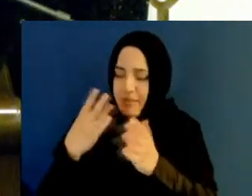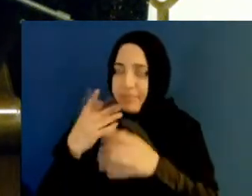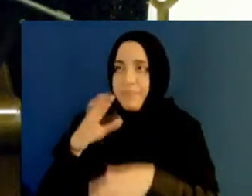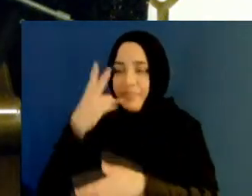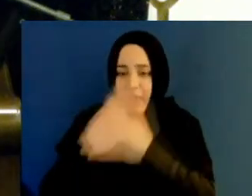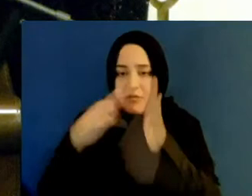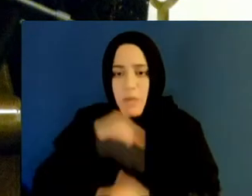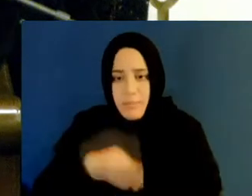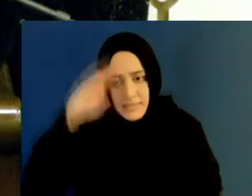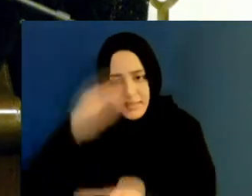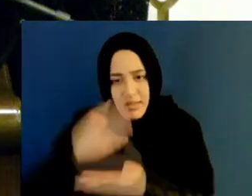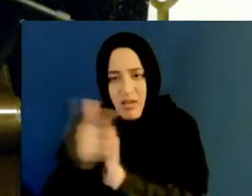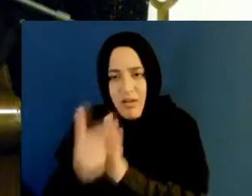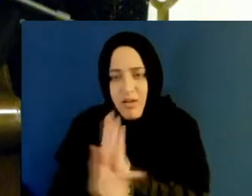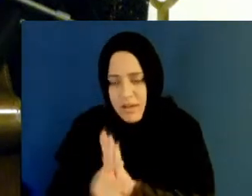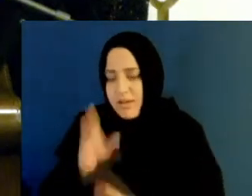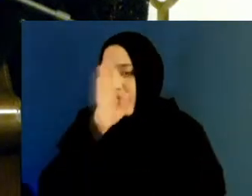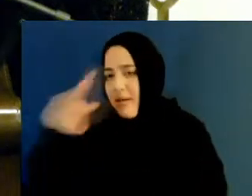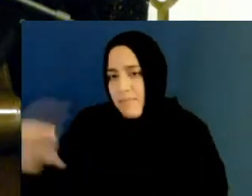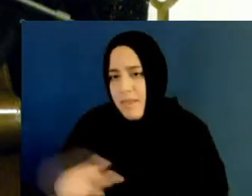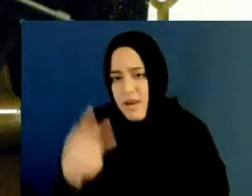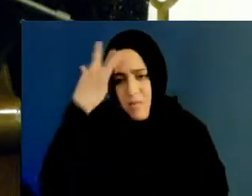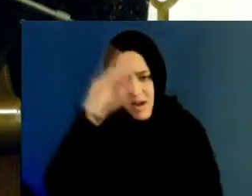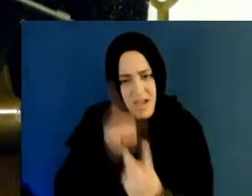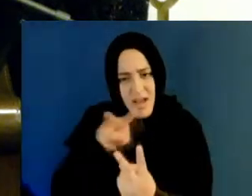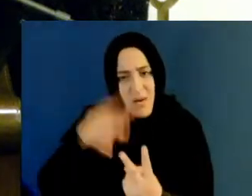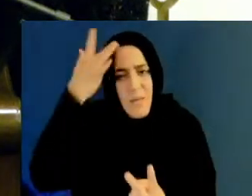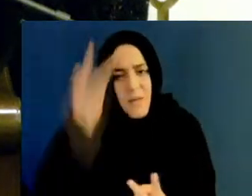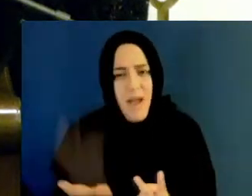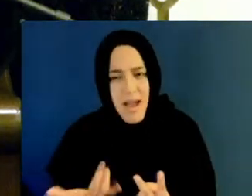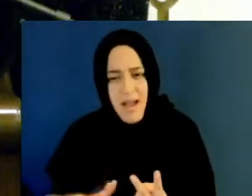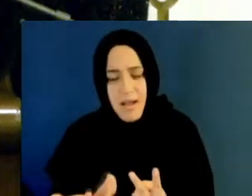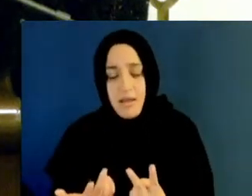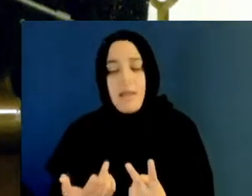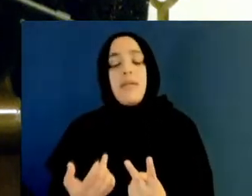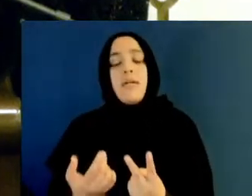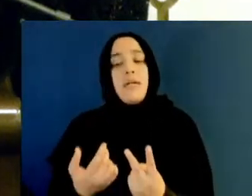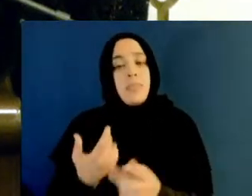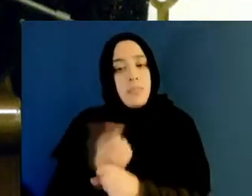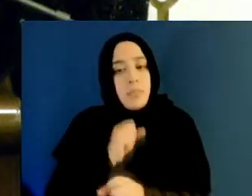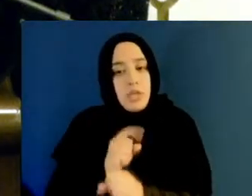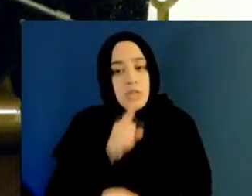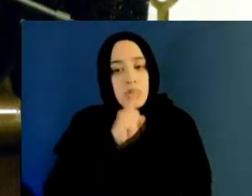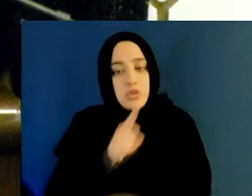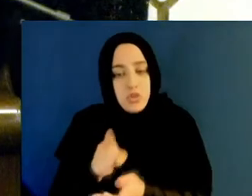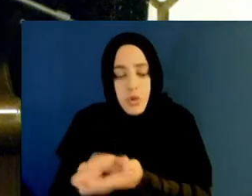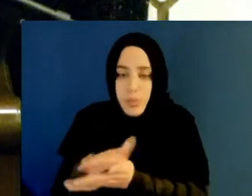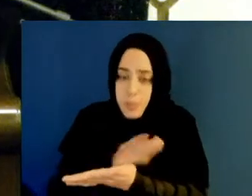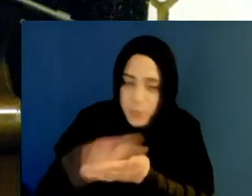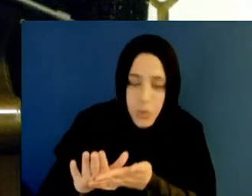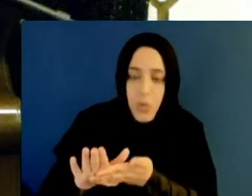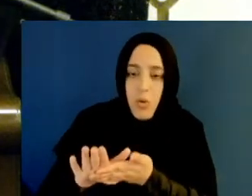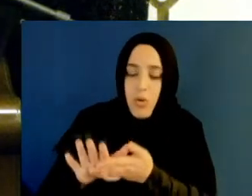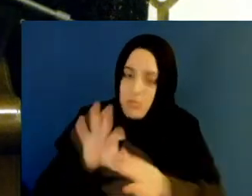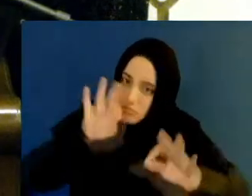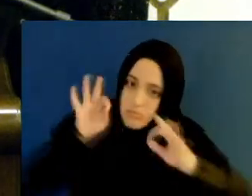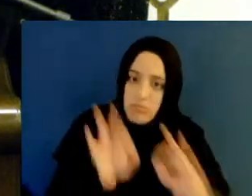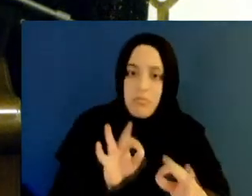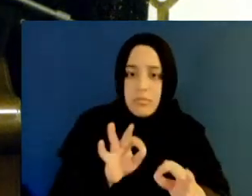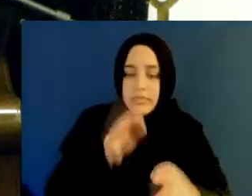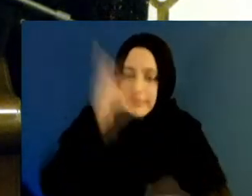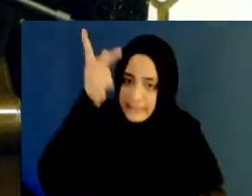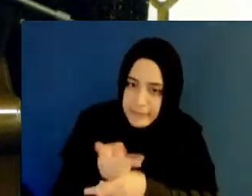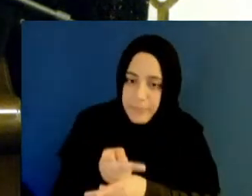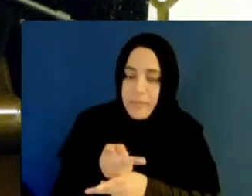reflection in its truest and purest fiber of the seerah of Rasulullah is the seerah of Amirul